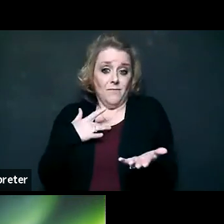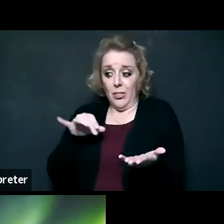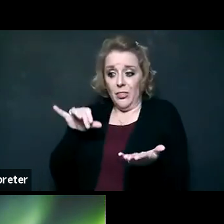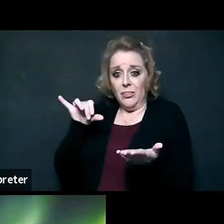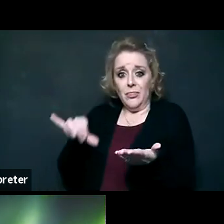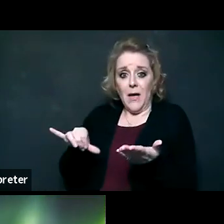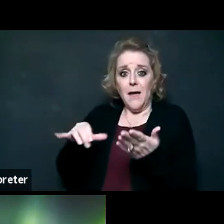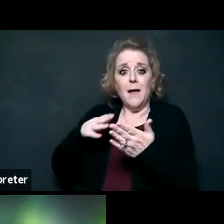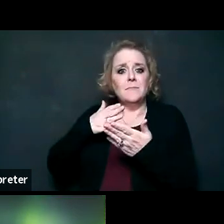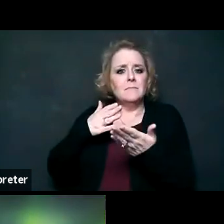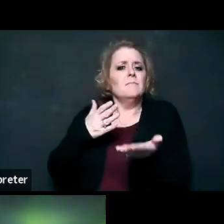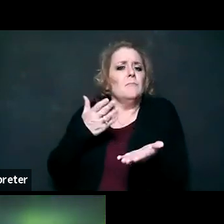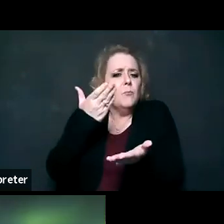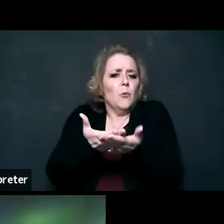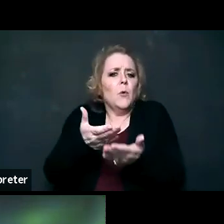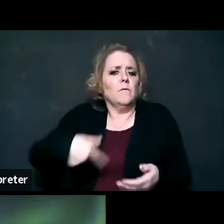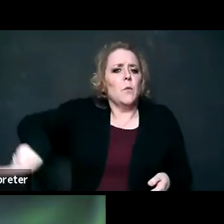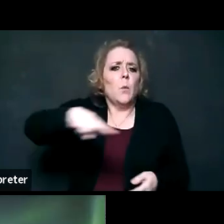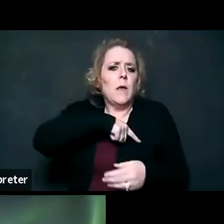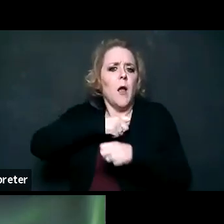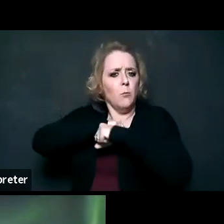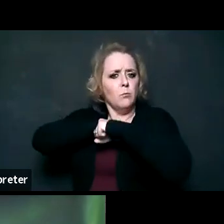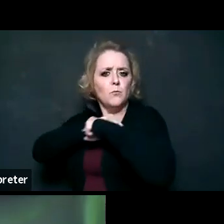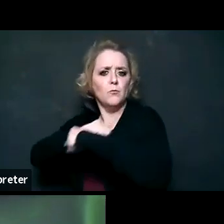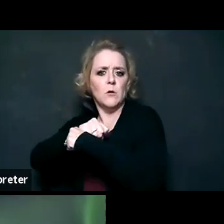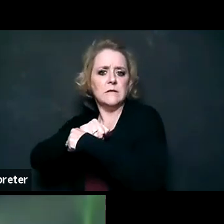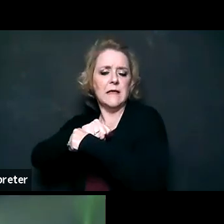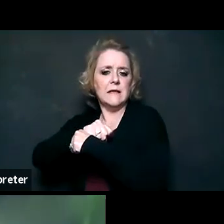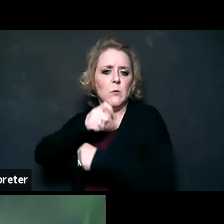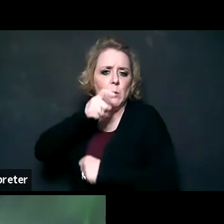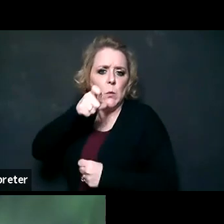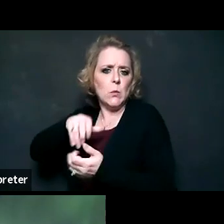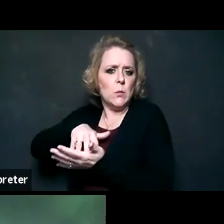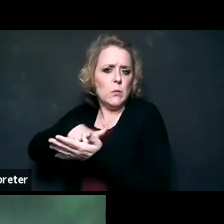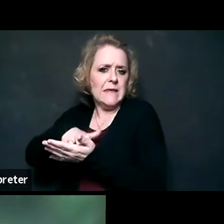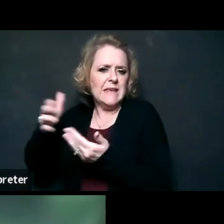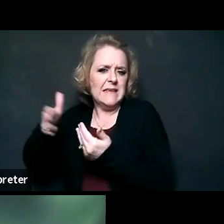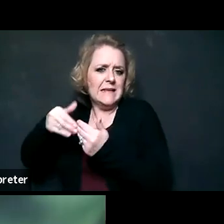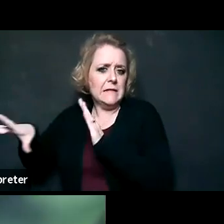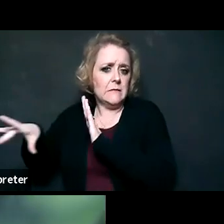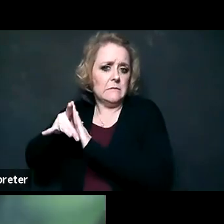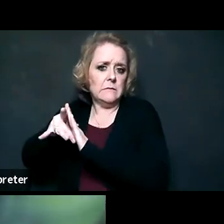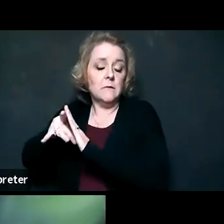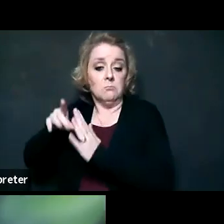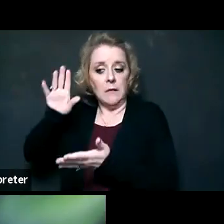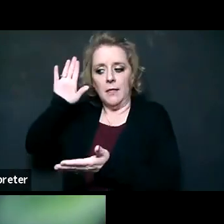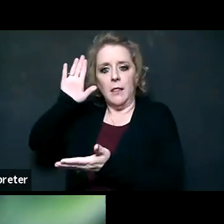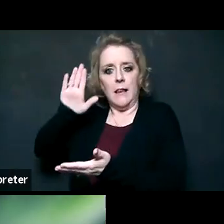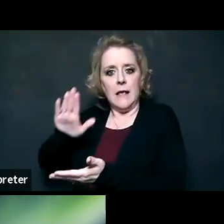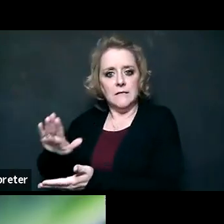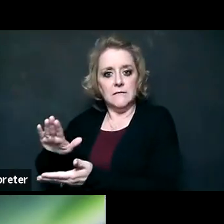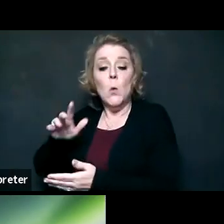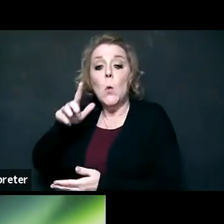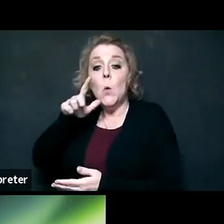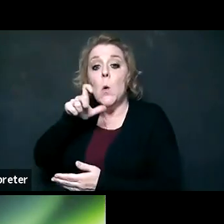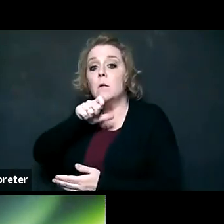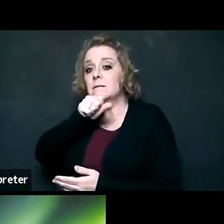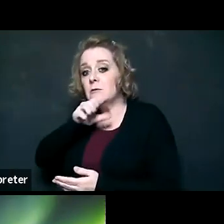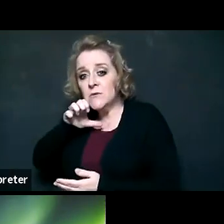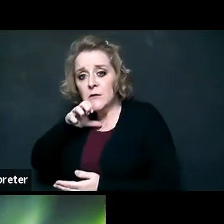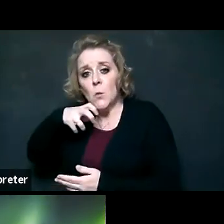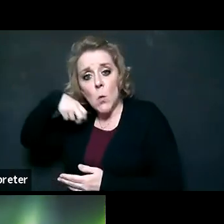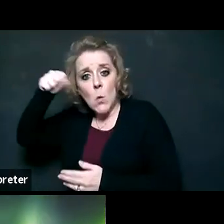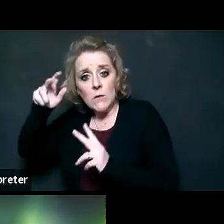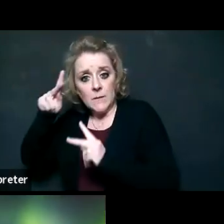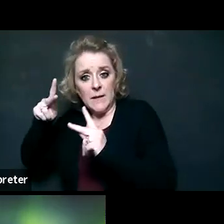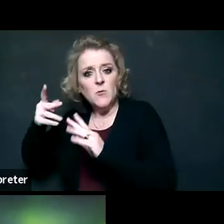really protecting those that are most vulnerable. I'm not seeing as many cases in those older individuals like we were seeing early